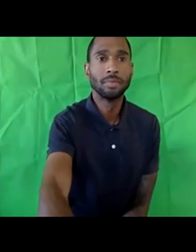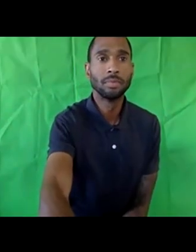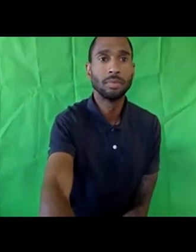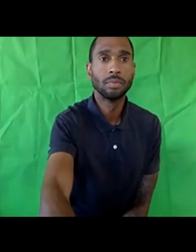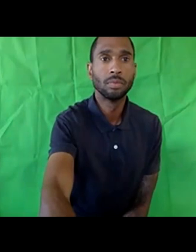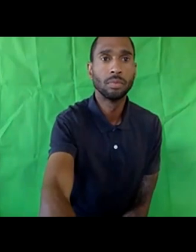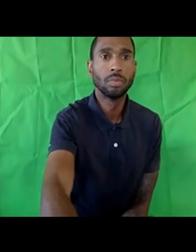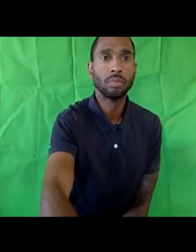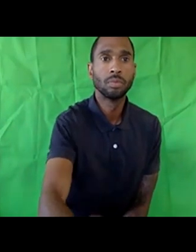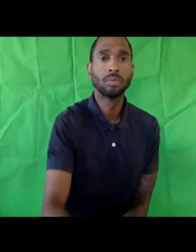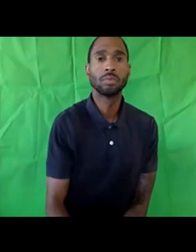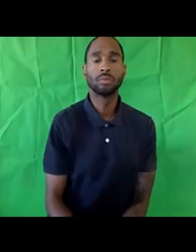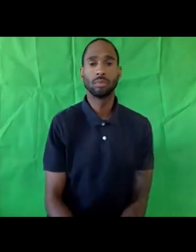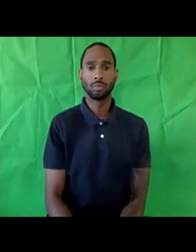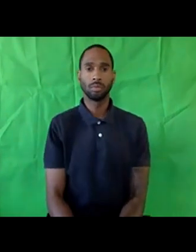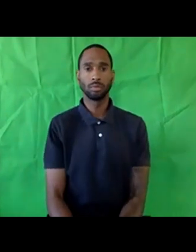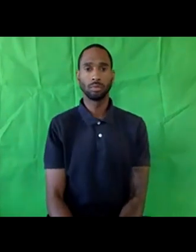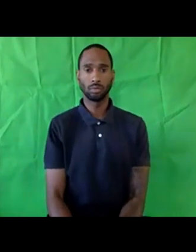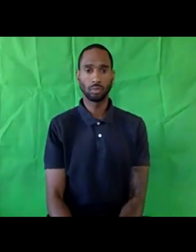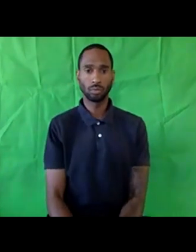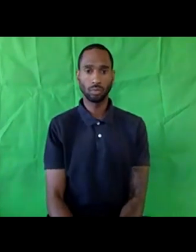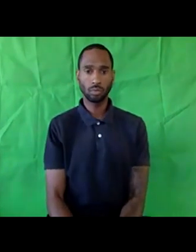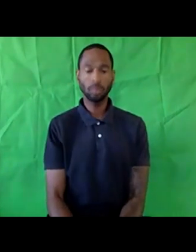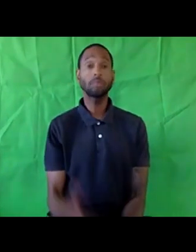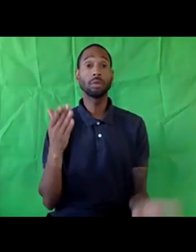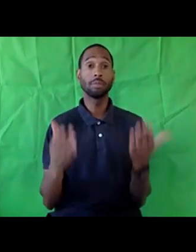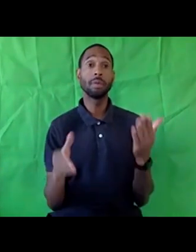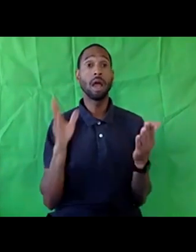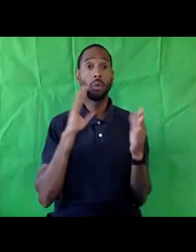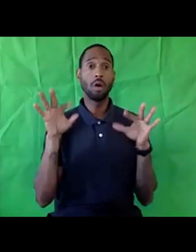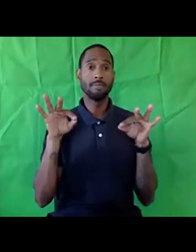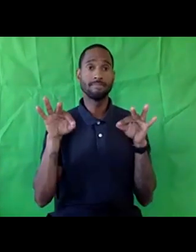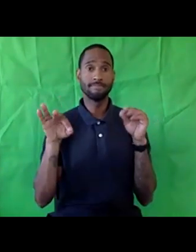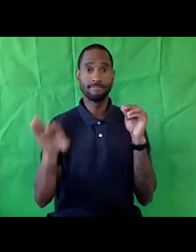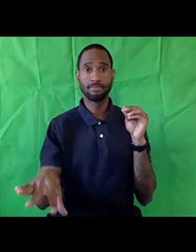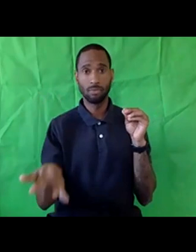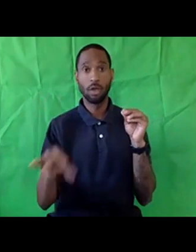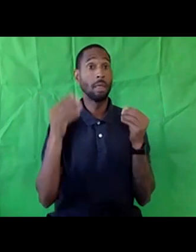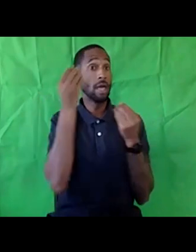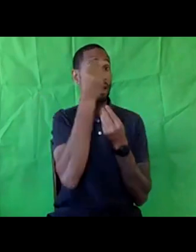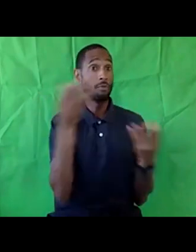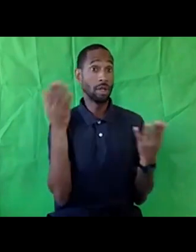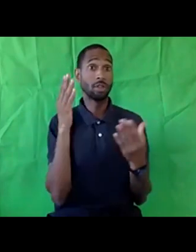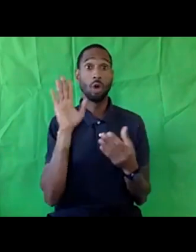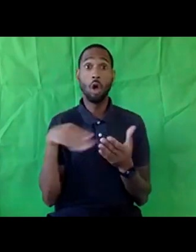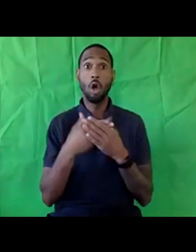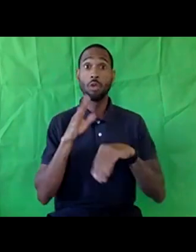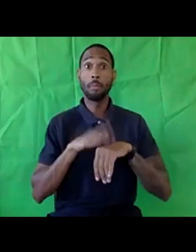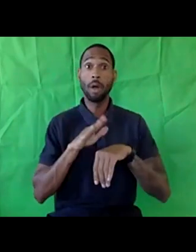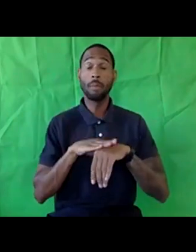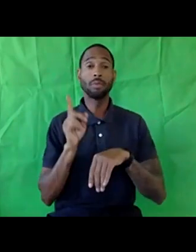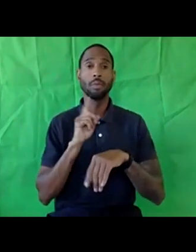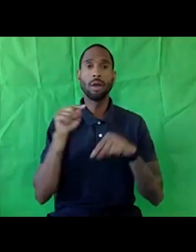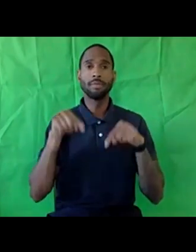I'm going to do 2 things. One, we'll drop that information on where you can find all of those prompts into the chat